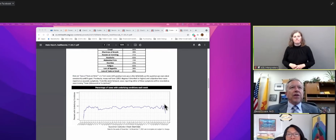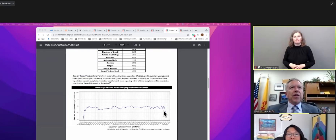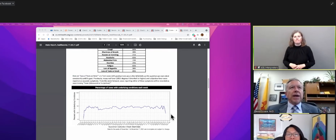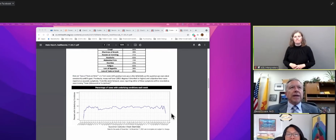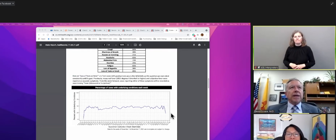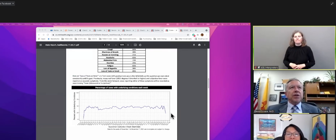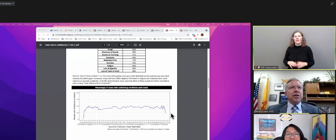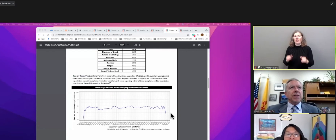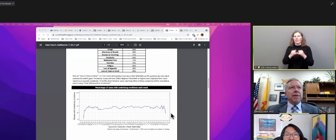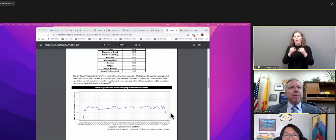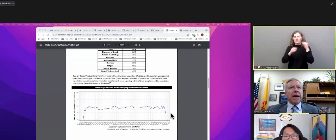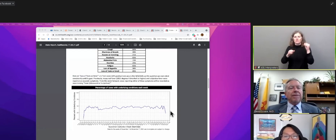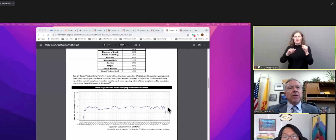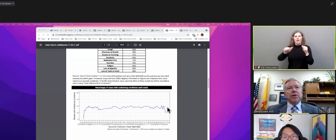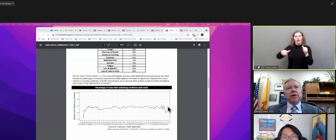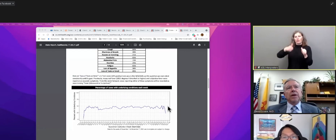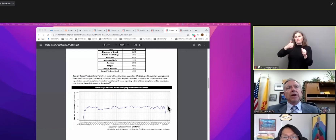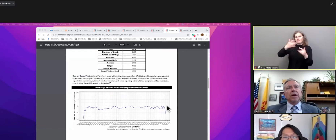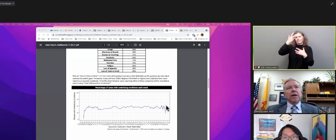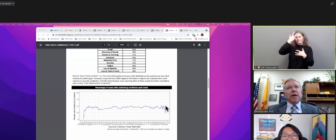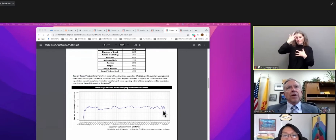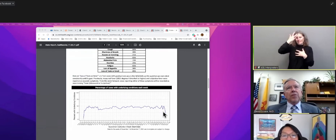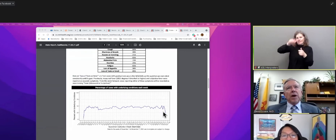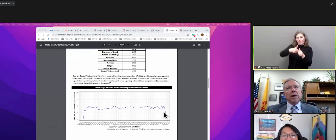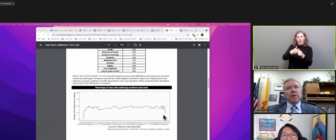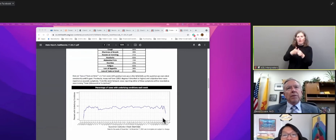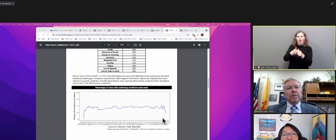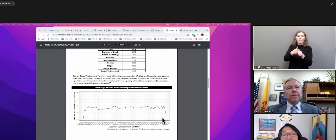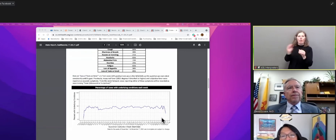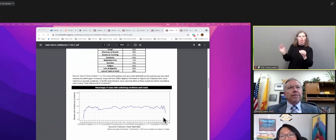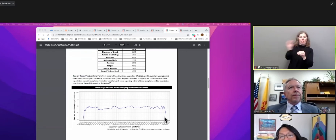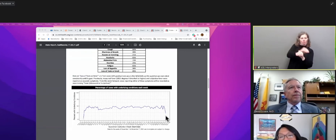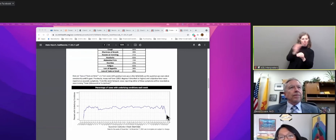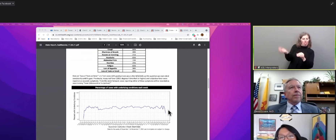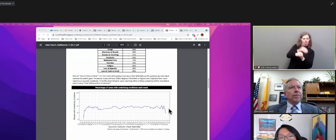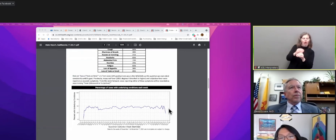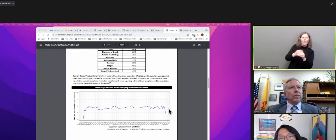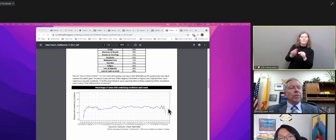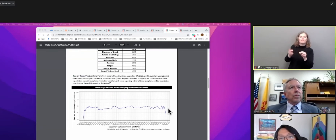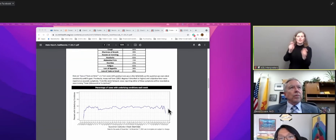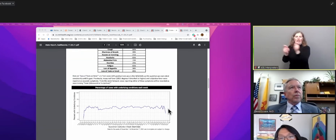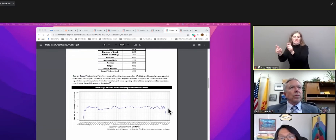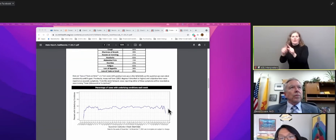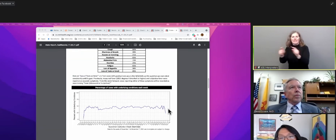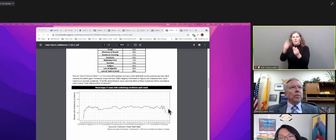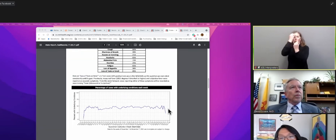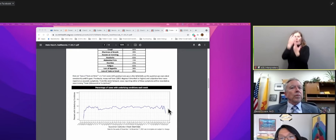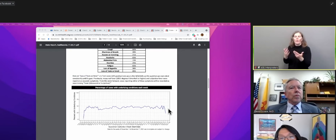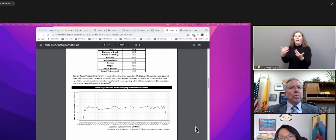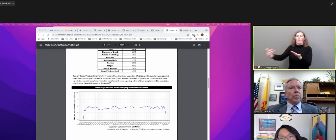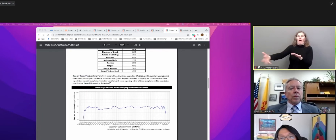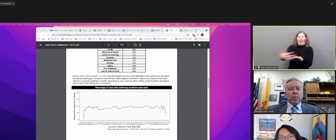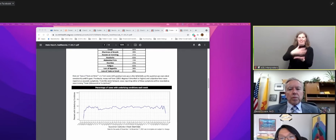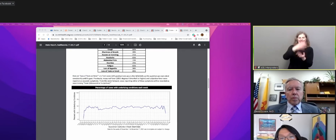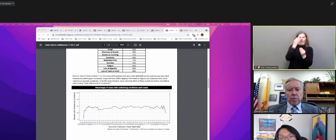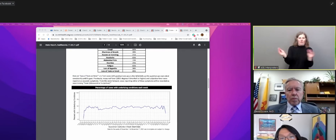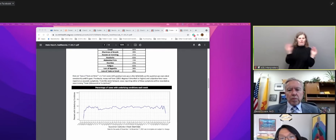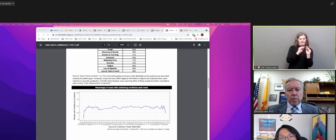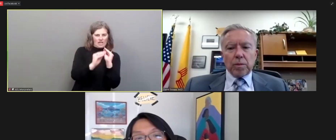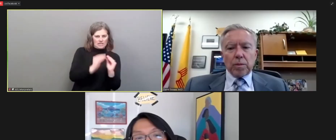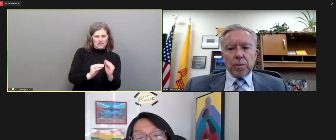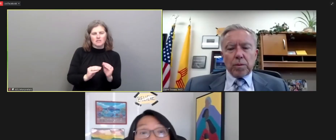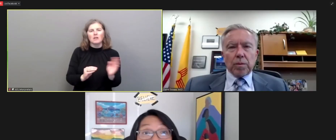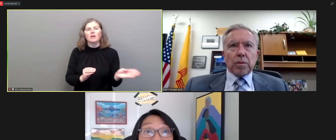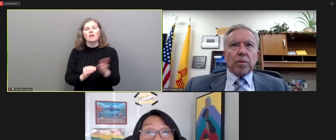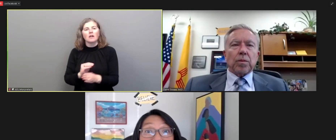those underlying conditions get backfilled as And well. I'll just point out one other thing is that we know, I believe Laura